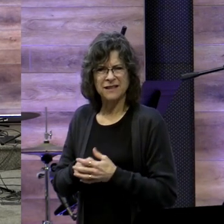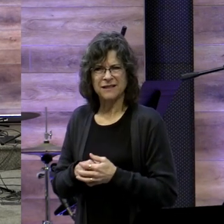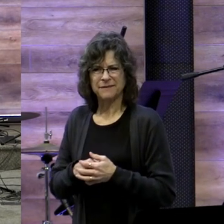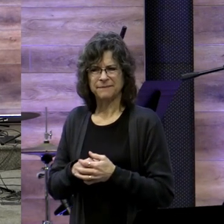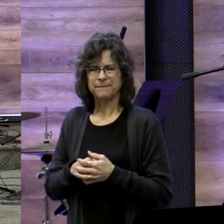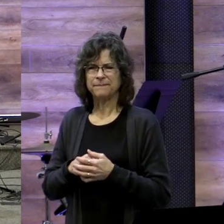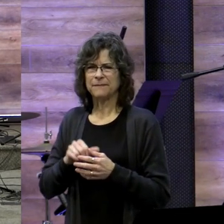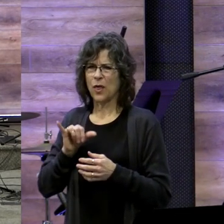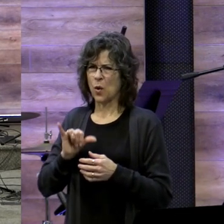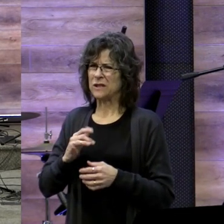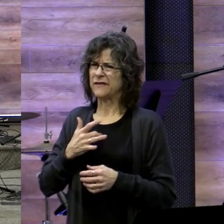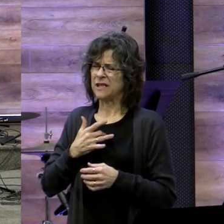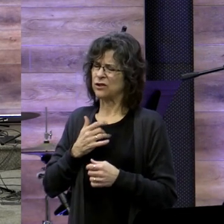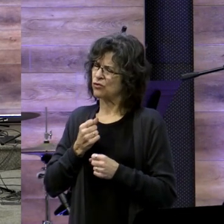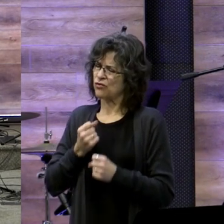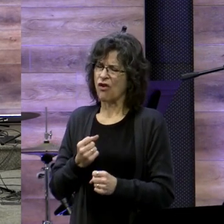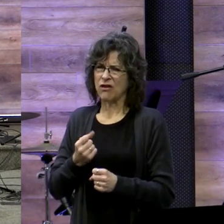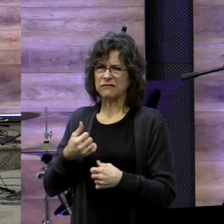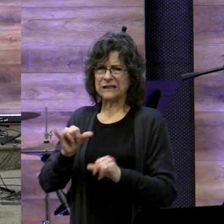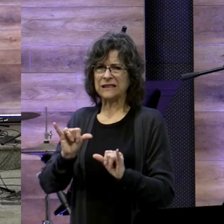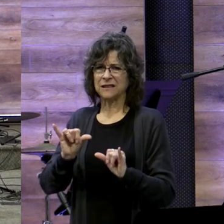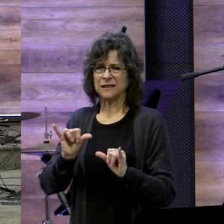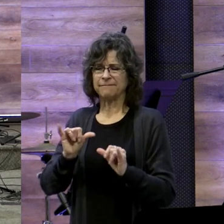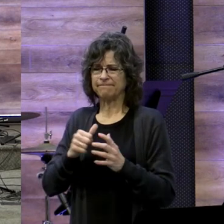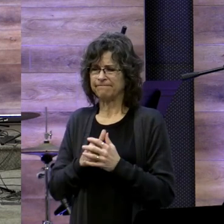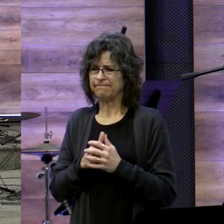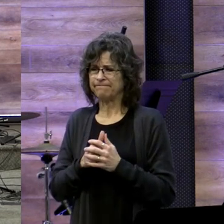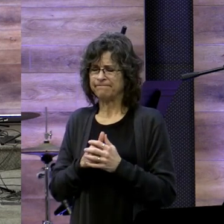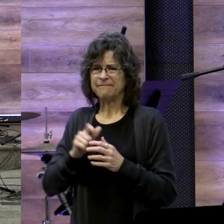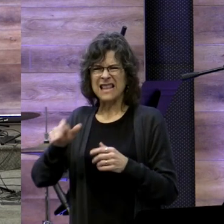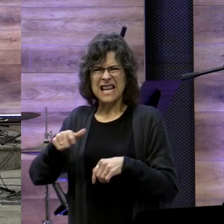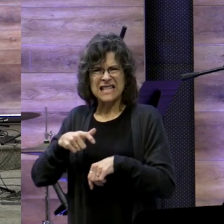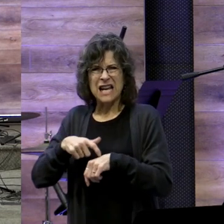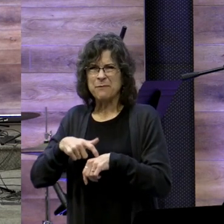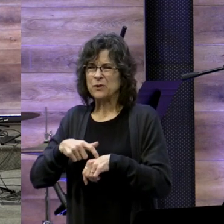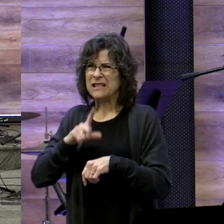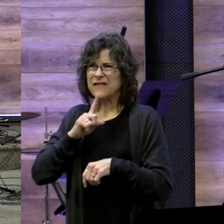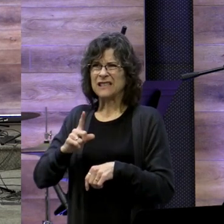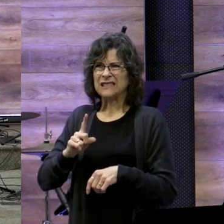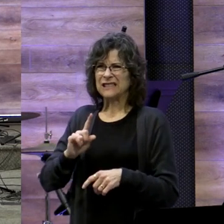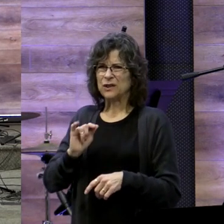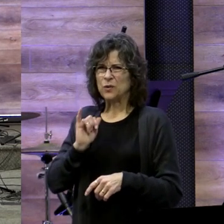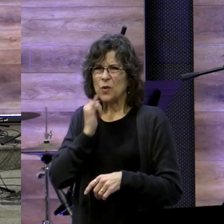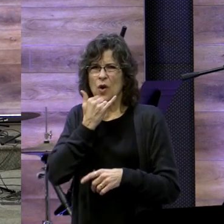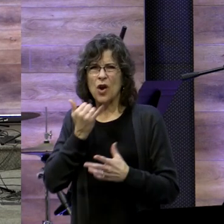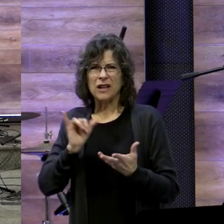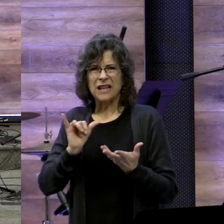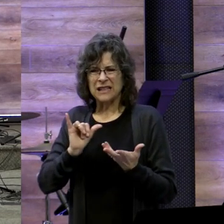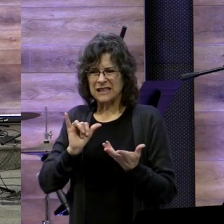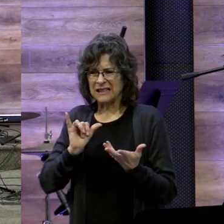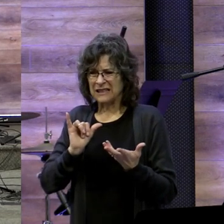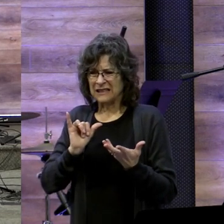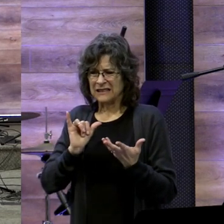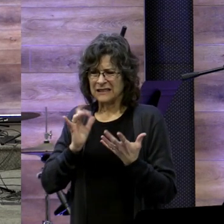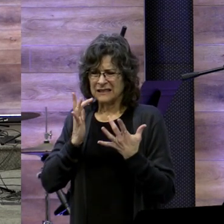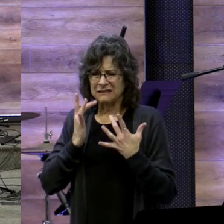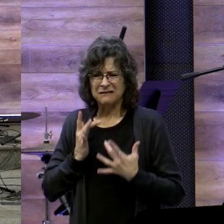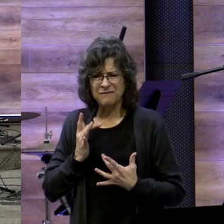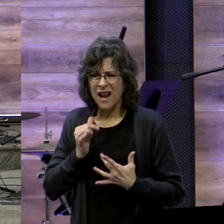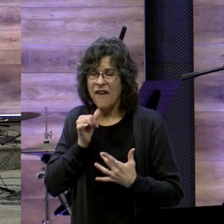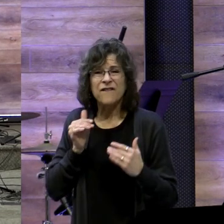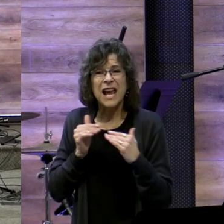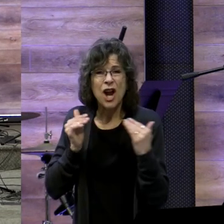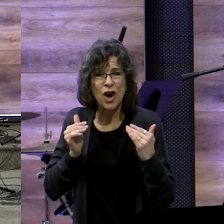feelings. If I'm honest, it felt so wrong, tragic, unfair